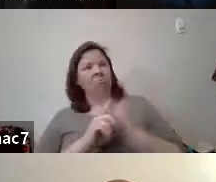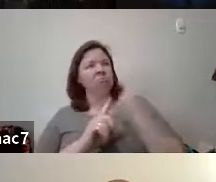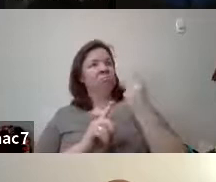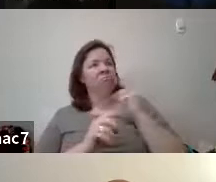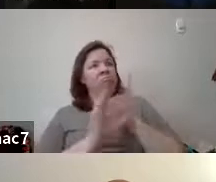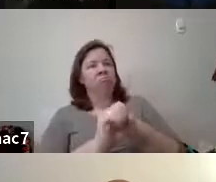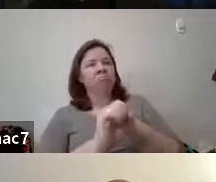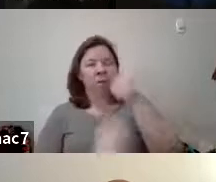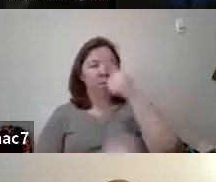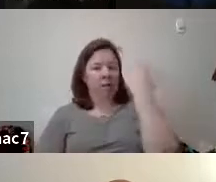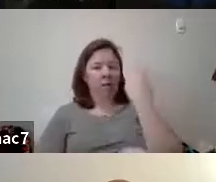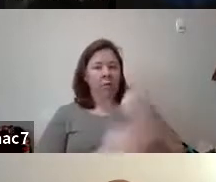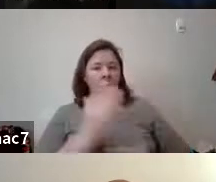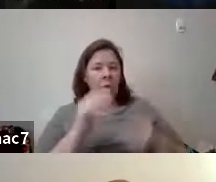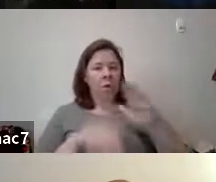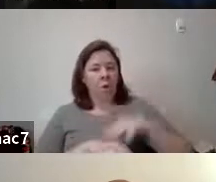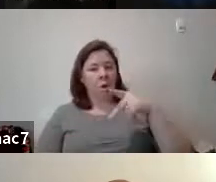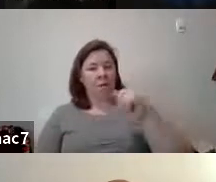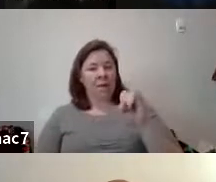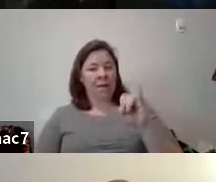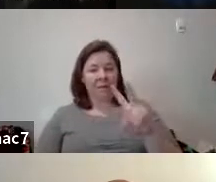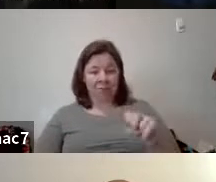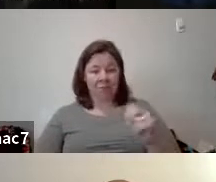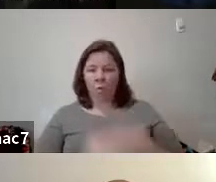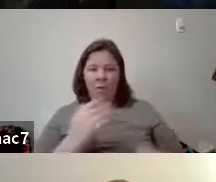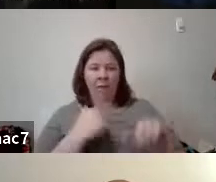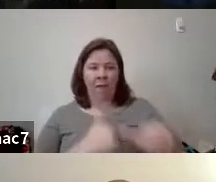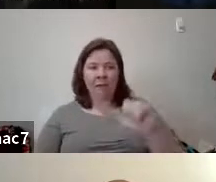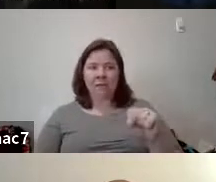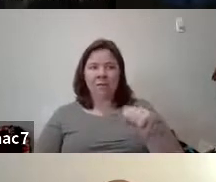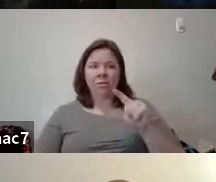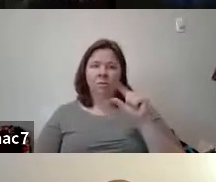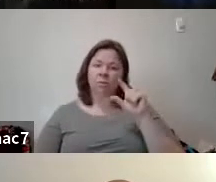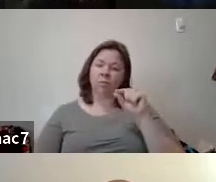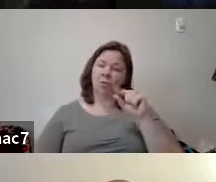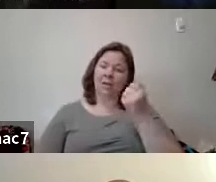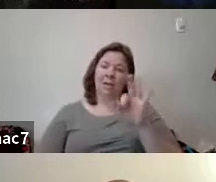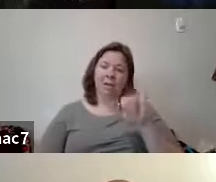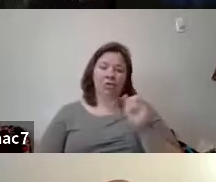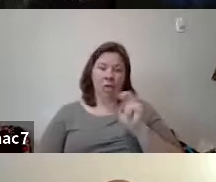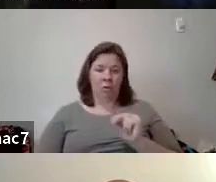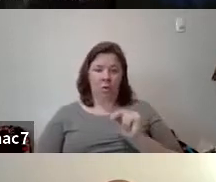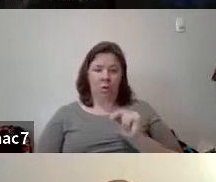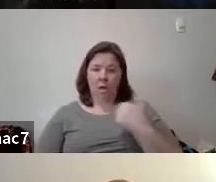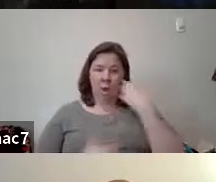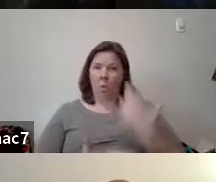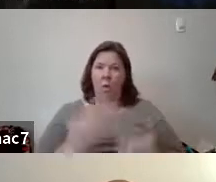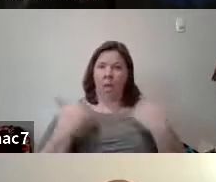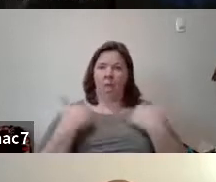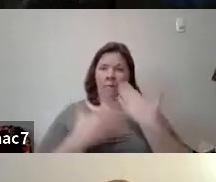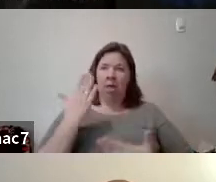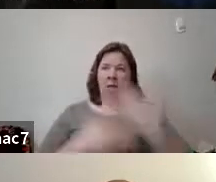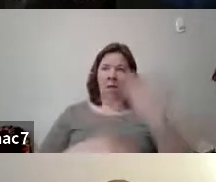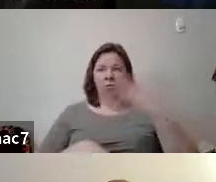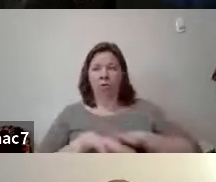premise of what ONPASSIVE is back in 2019, January, I didn't know what I had my hands on until I started plugging